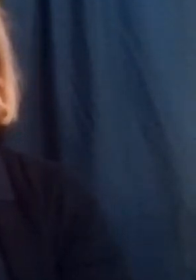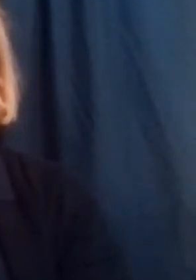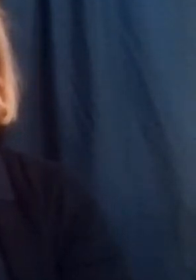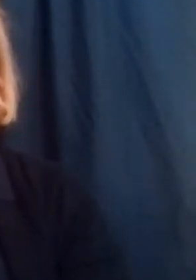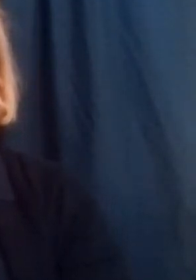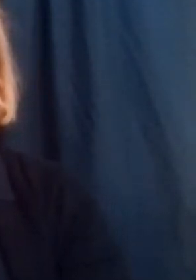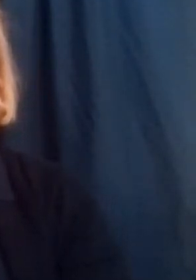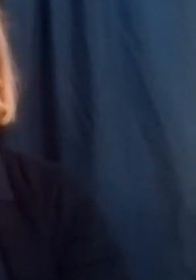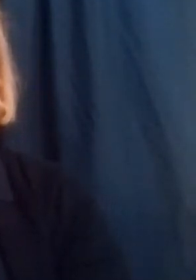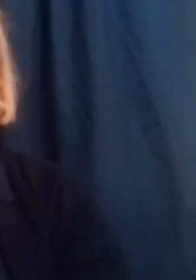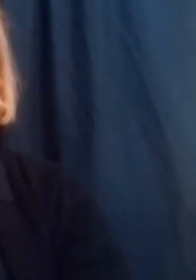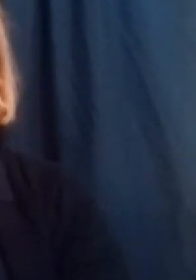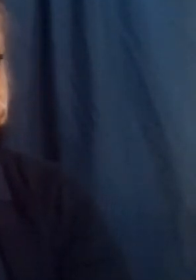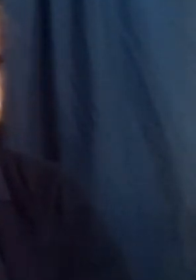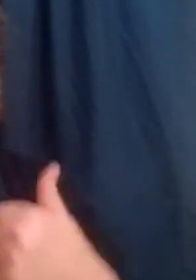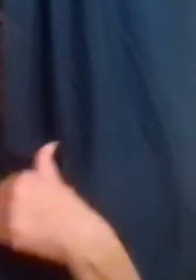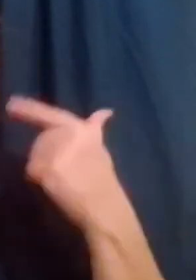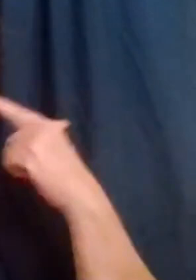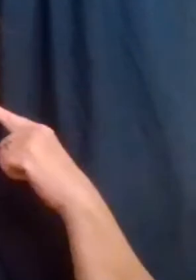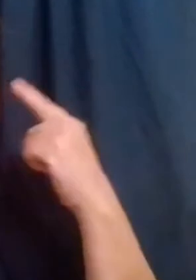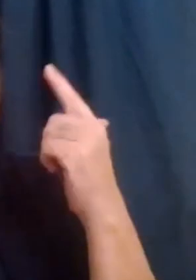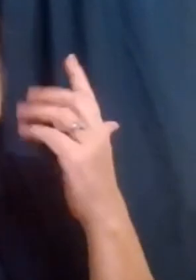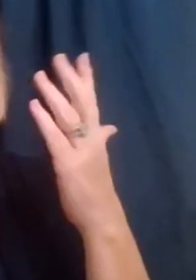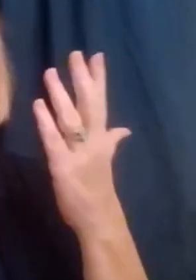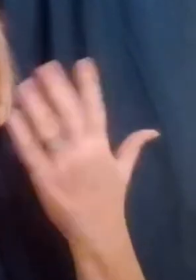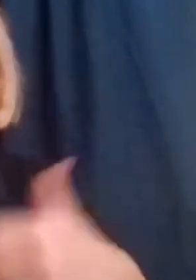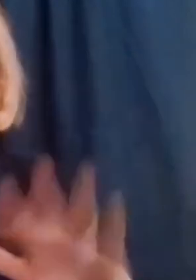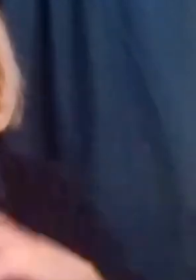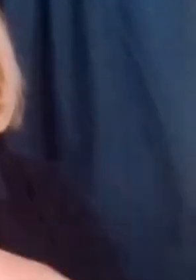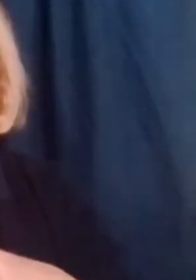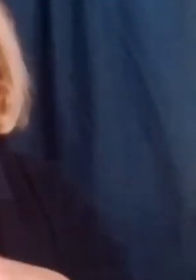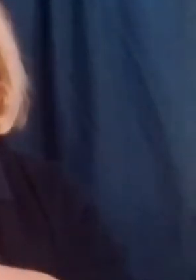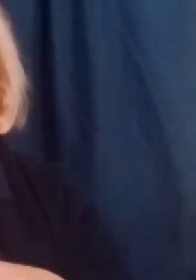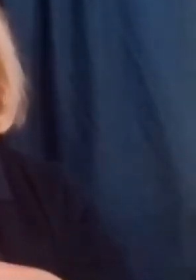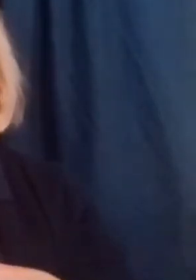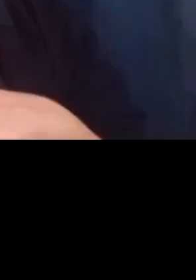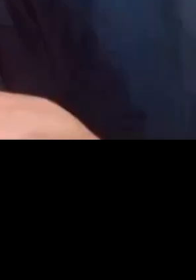And I think that's all the questions that I'm seeing.